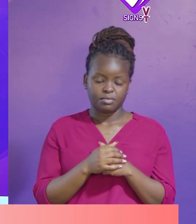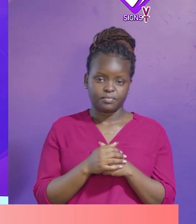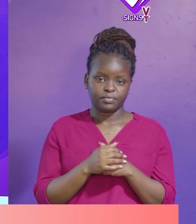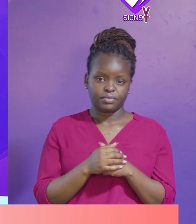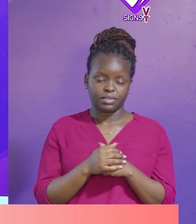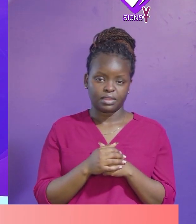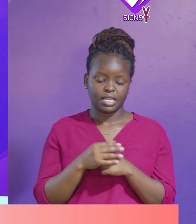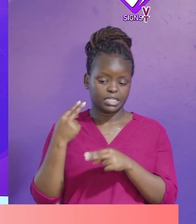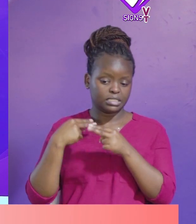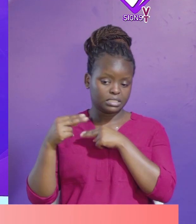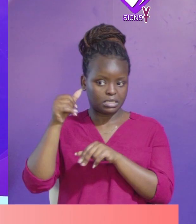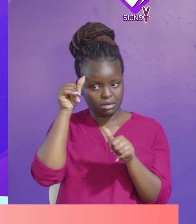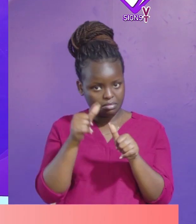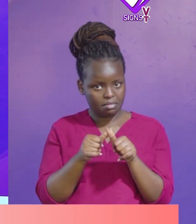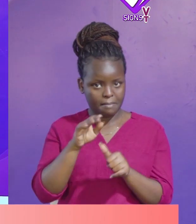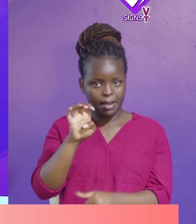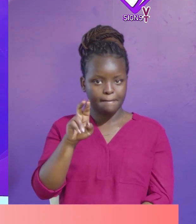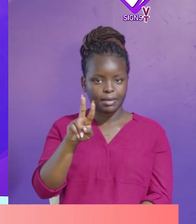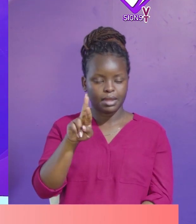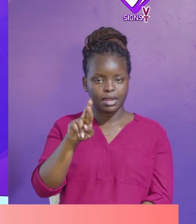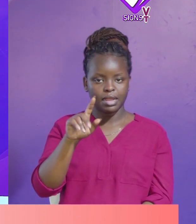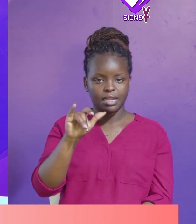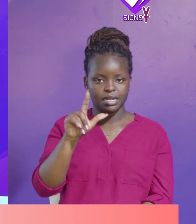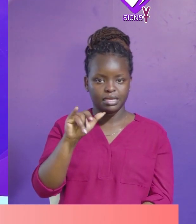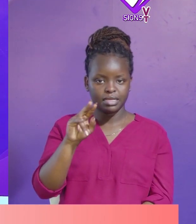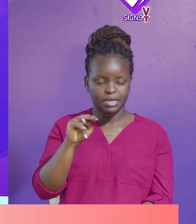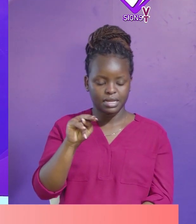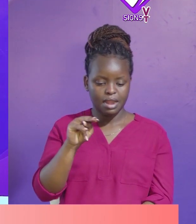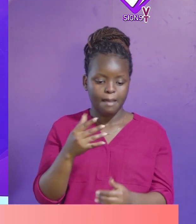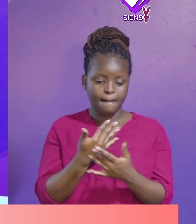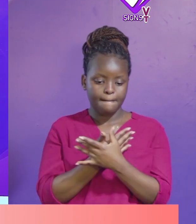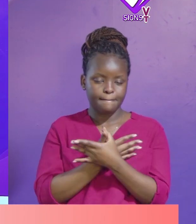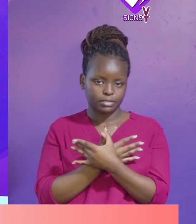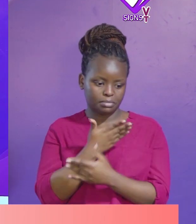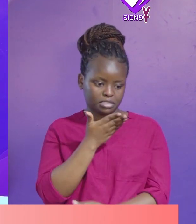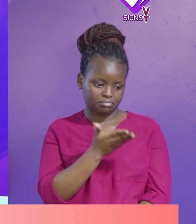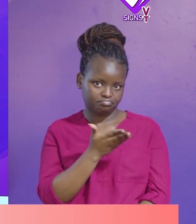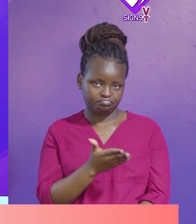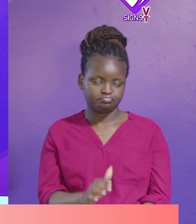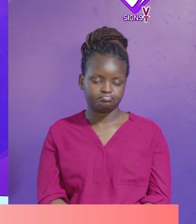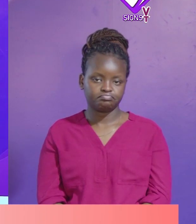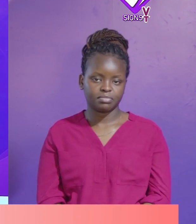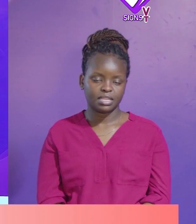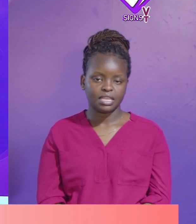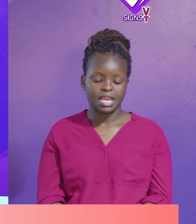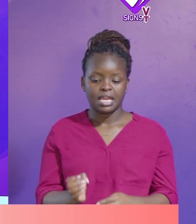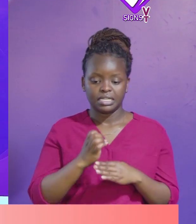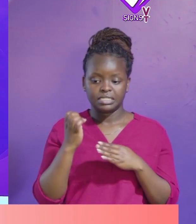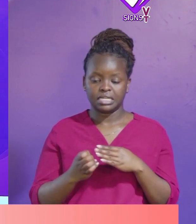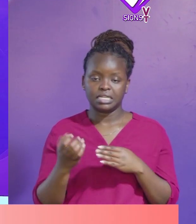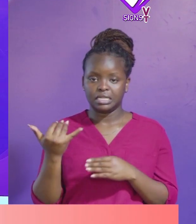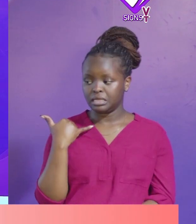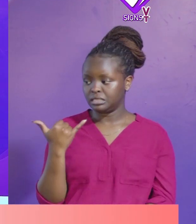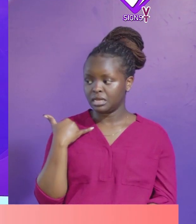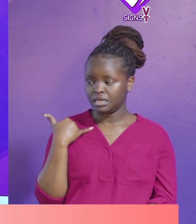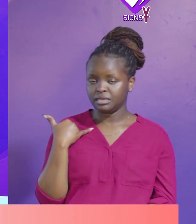in history. And Berlin Marathon was held in Germany. That was, it ended yesterday, and